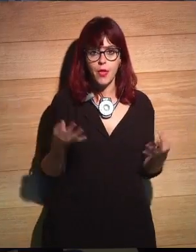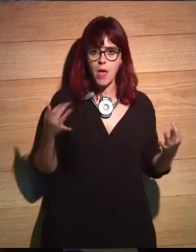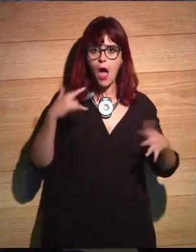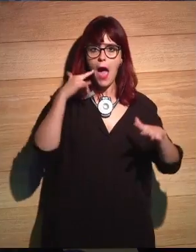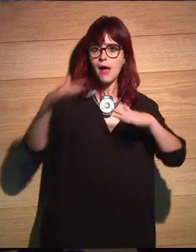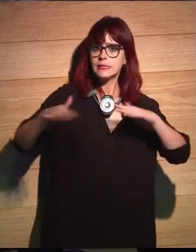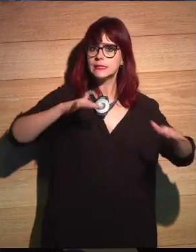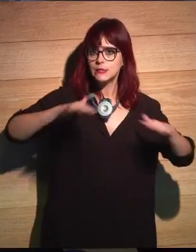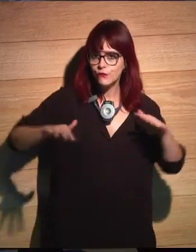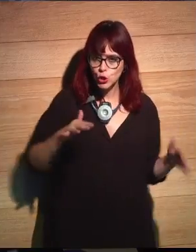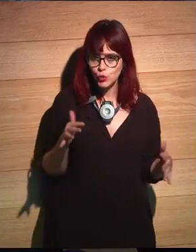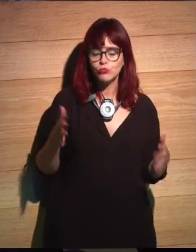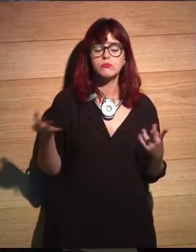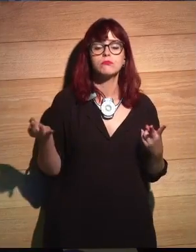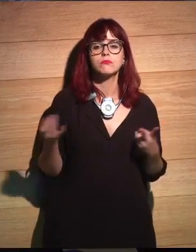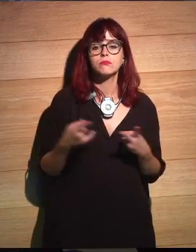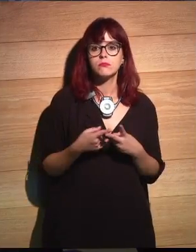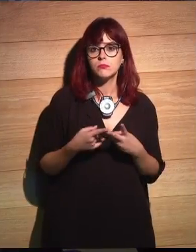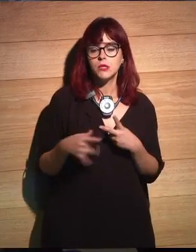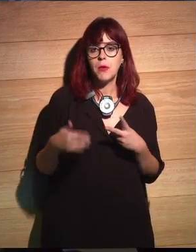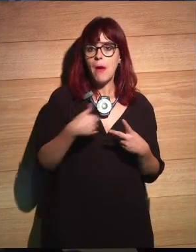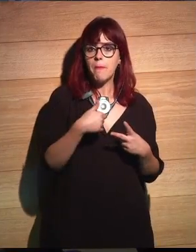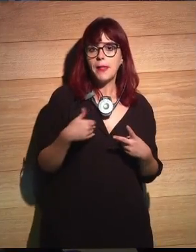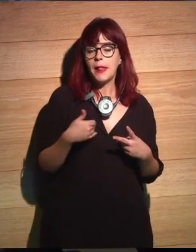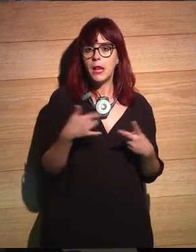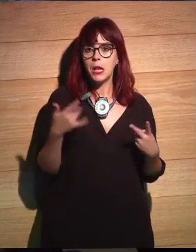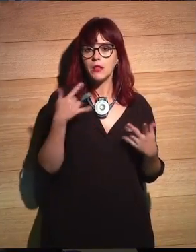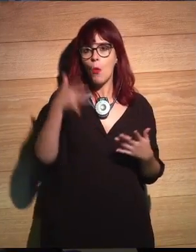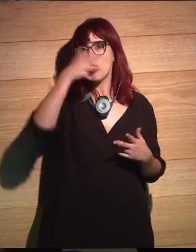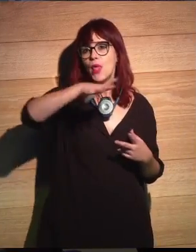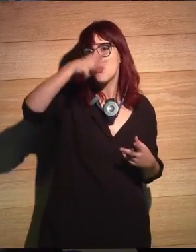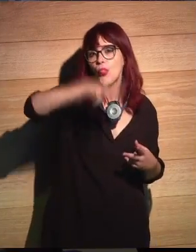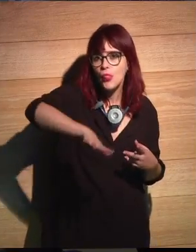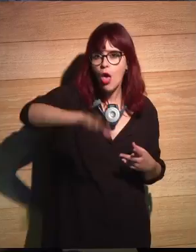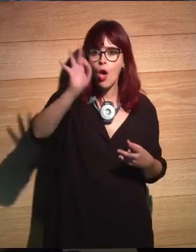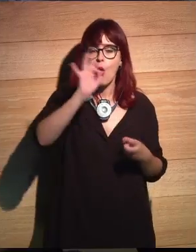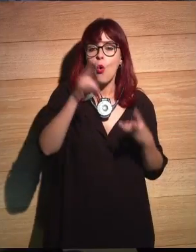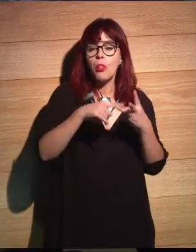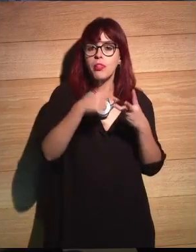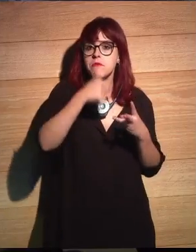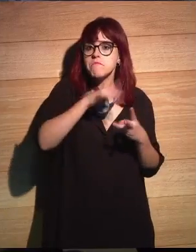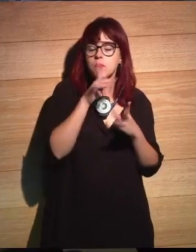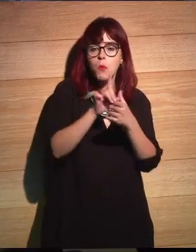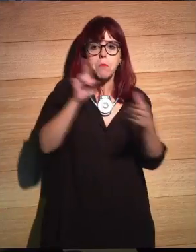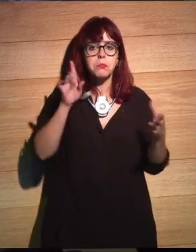social commitment? Should it be a proactive commitment, or should it be like a